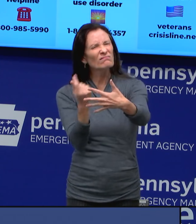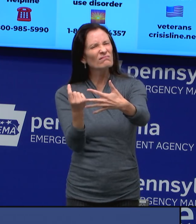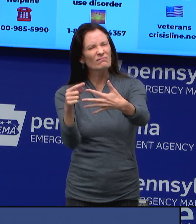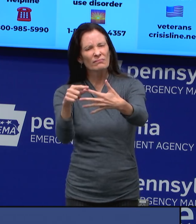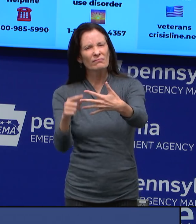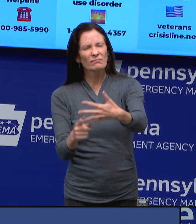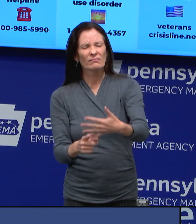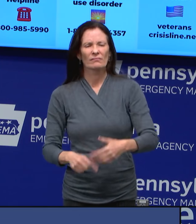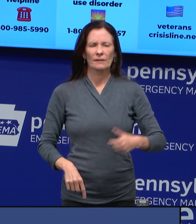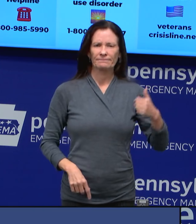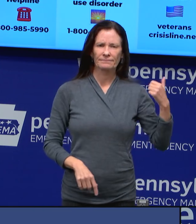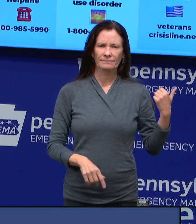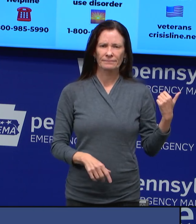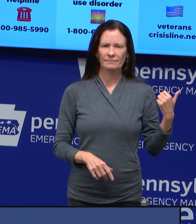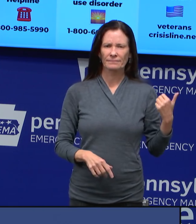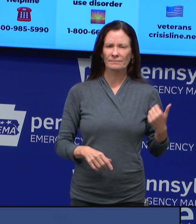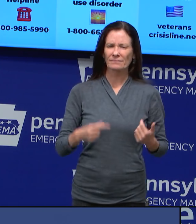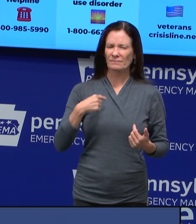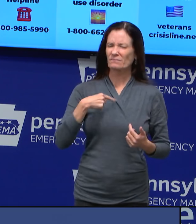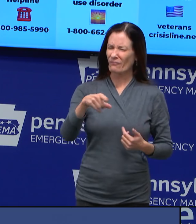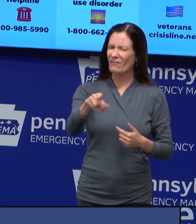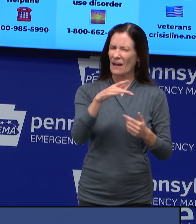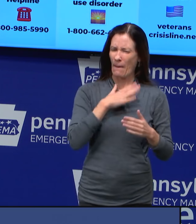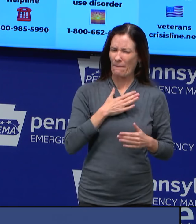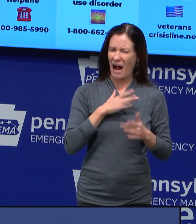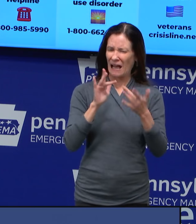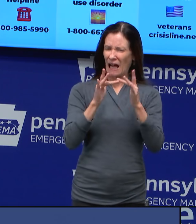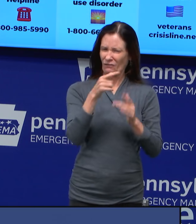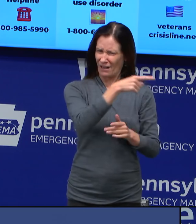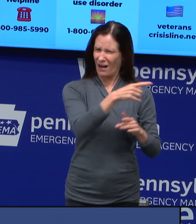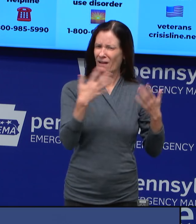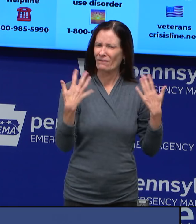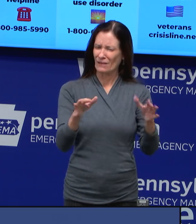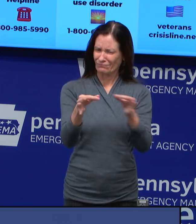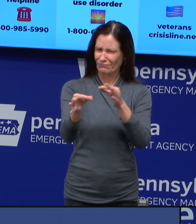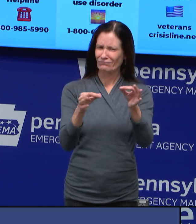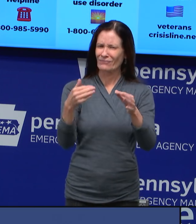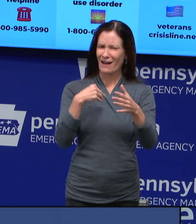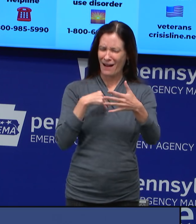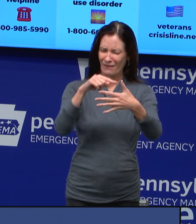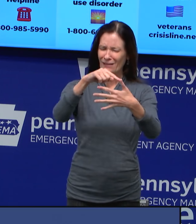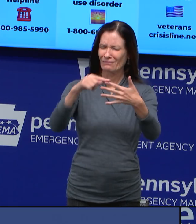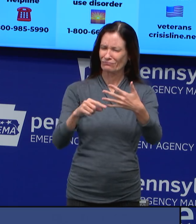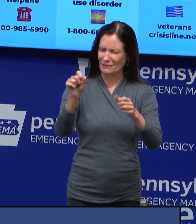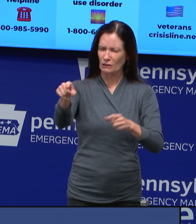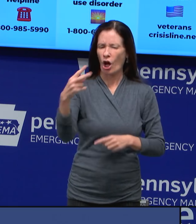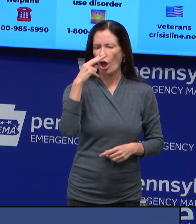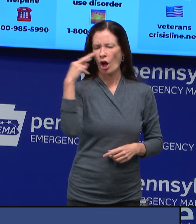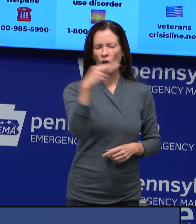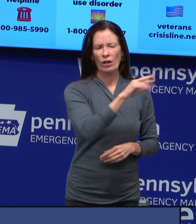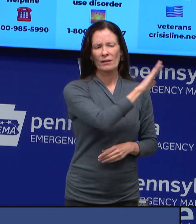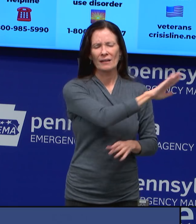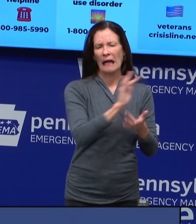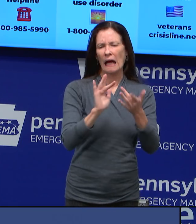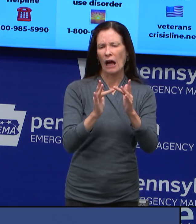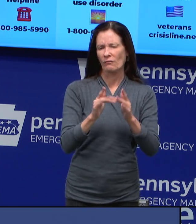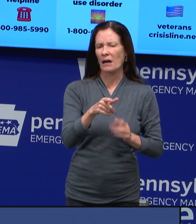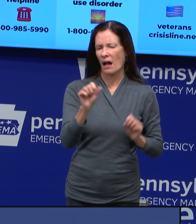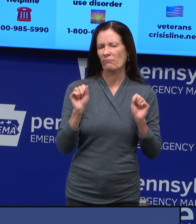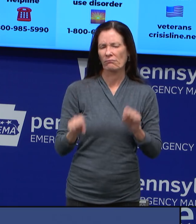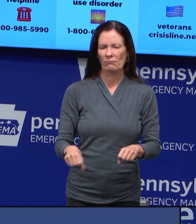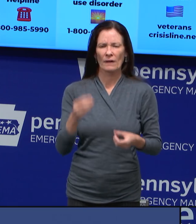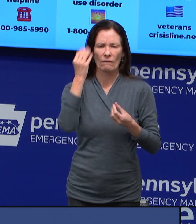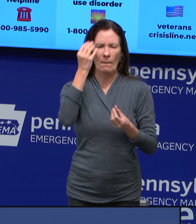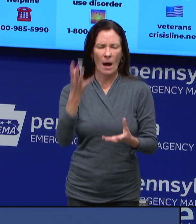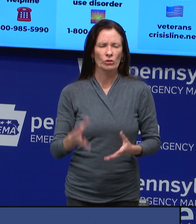path forward what the different factors would be, but I've outlined them already today. PBS 39, the National Guard is